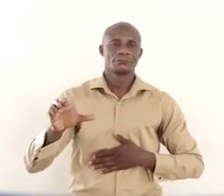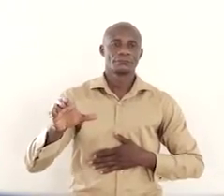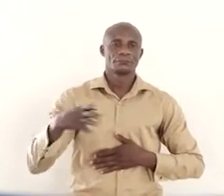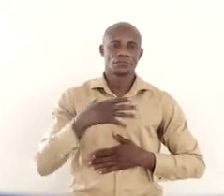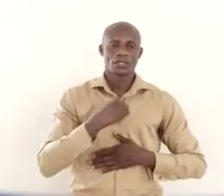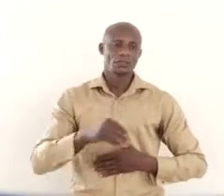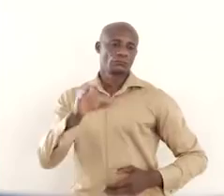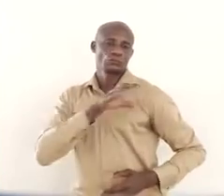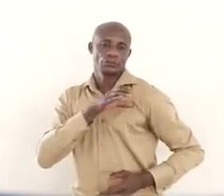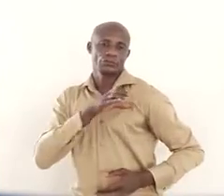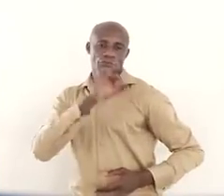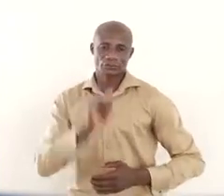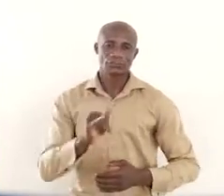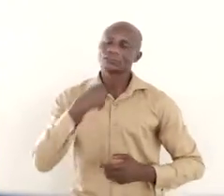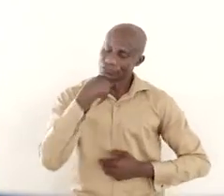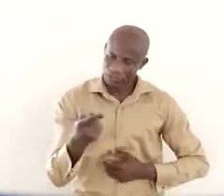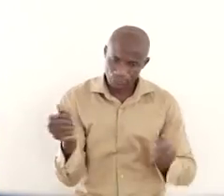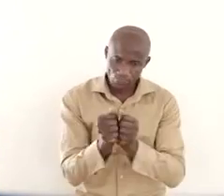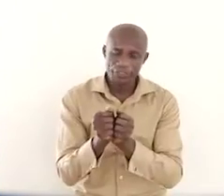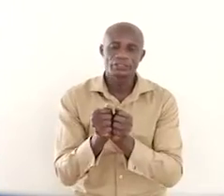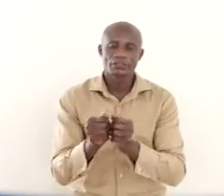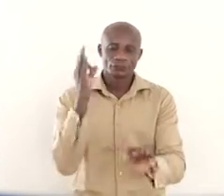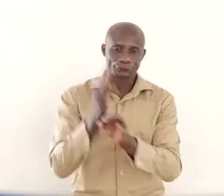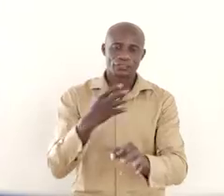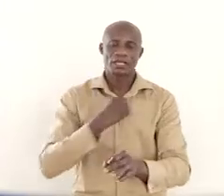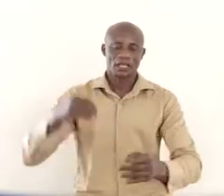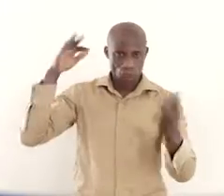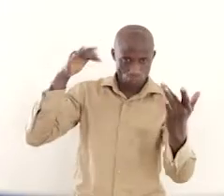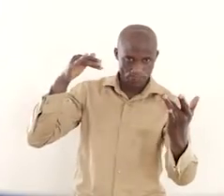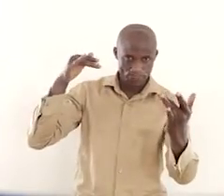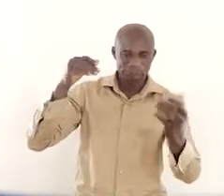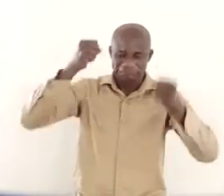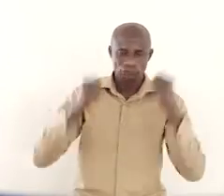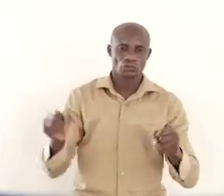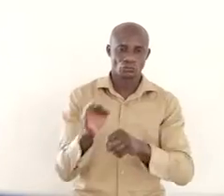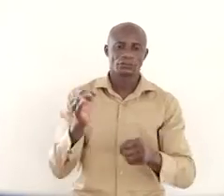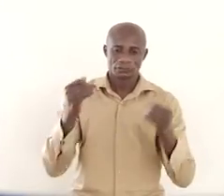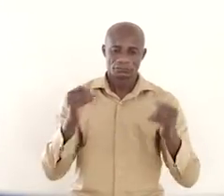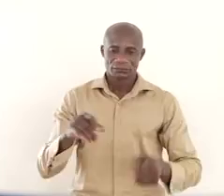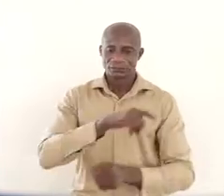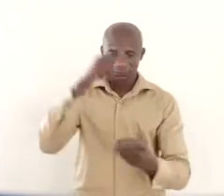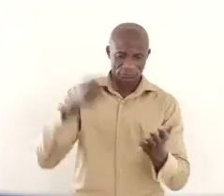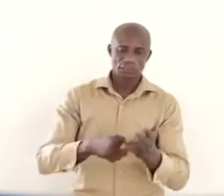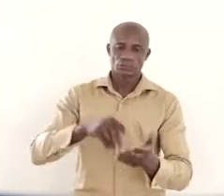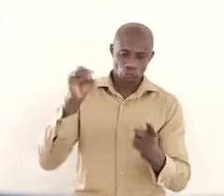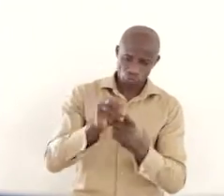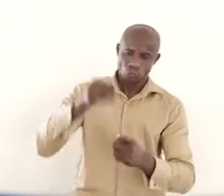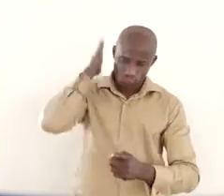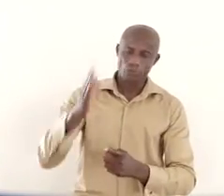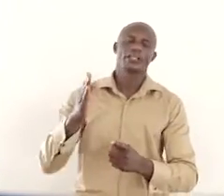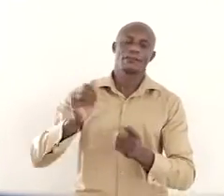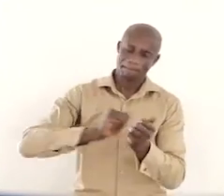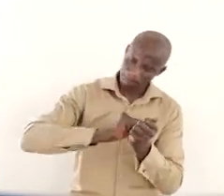and courageously say with faith and hope very strongly, these two